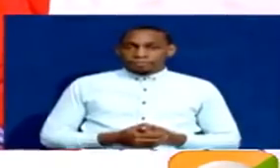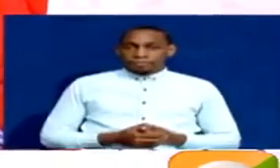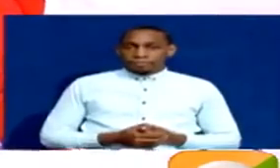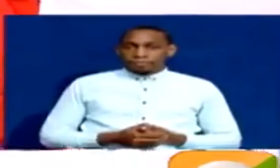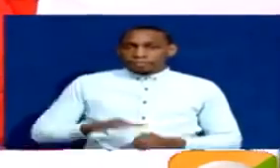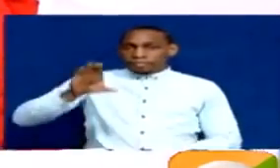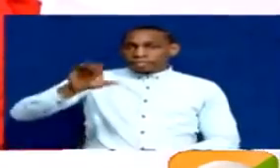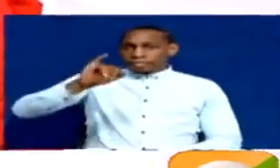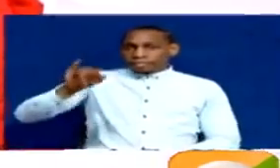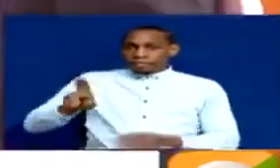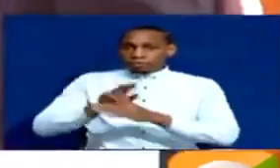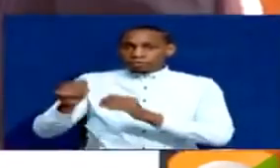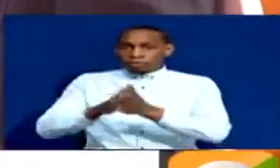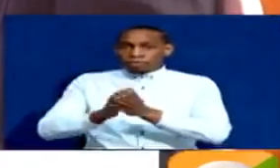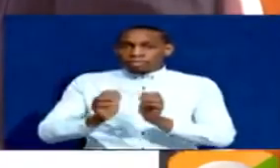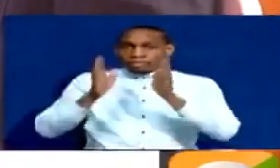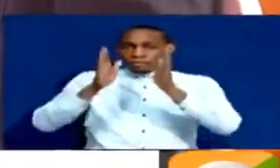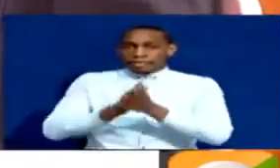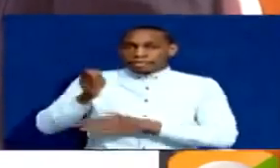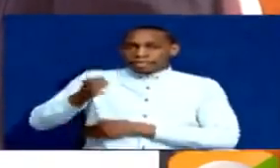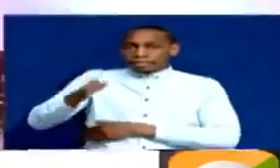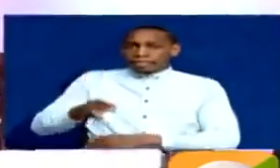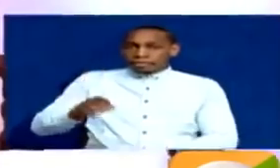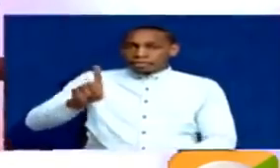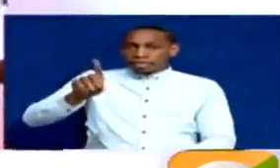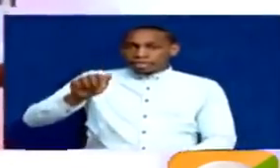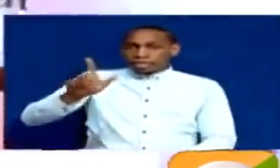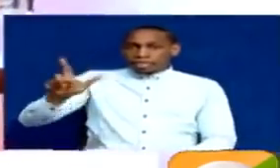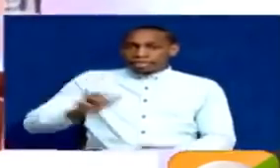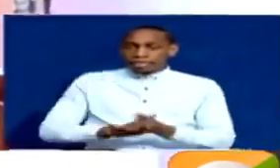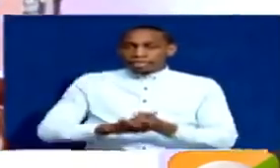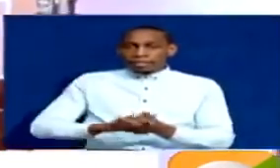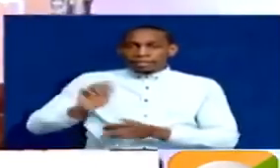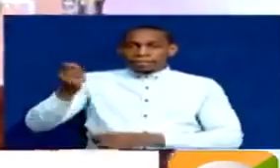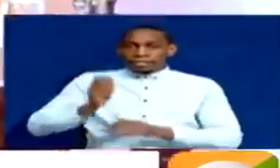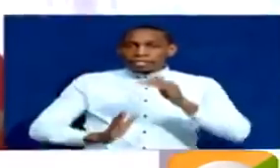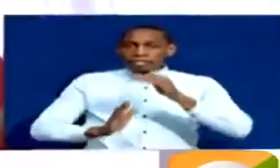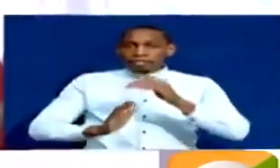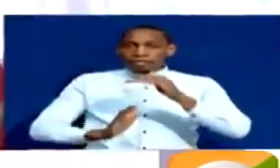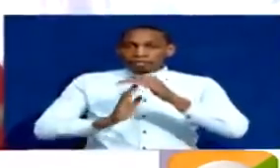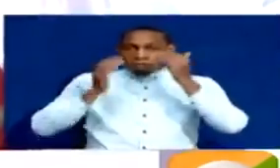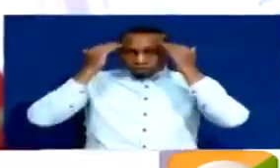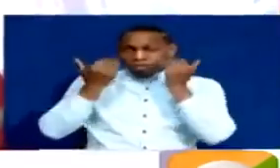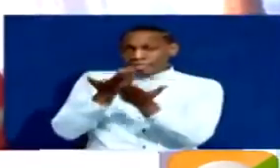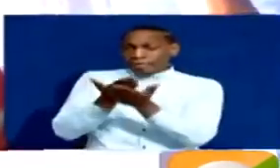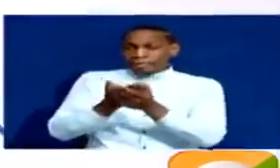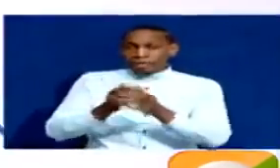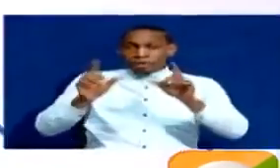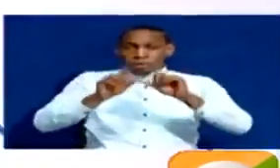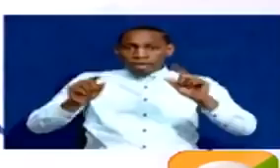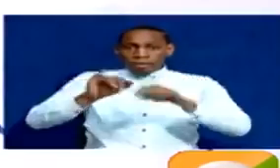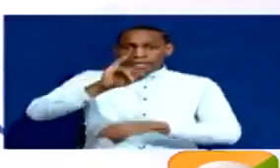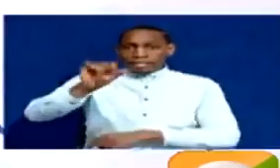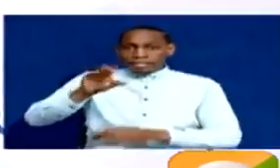The CJ used the swearing-in ceremony of Justice David Musinga as the president of the Court of Appeal to state JSC's position.